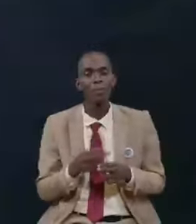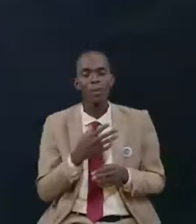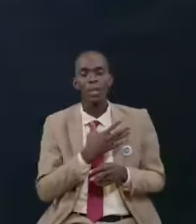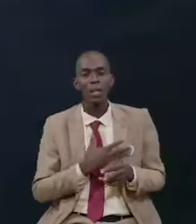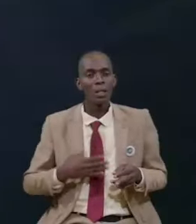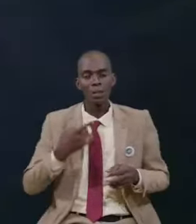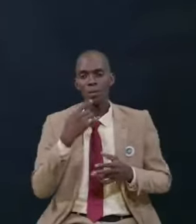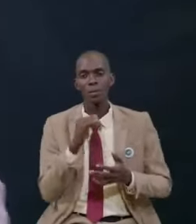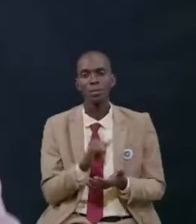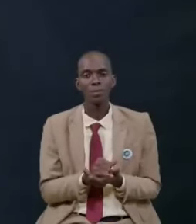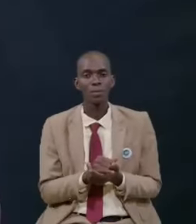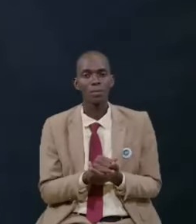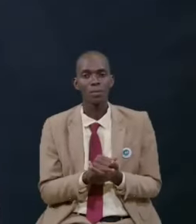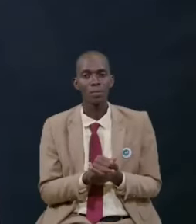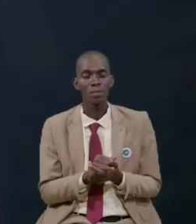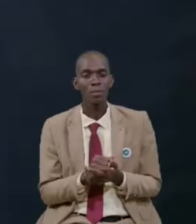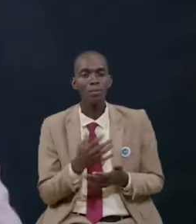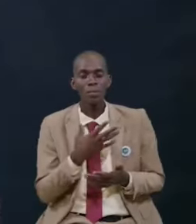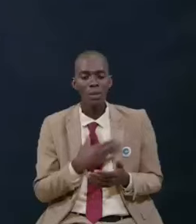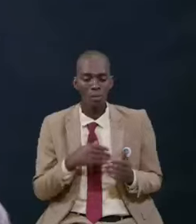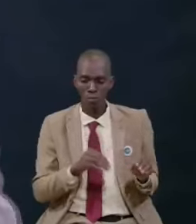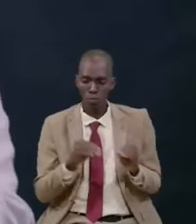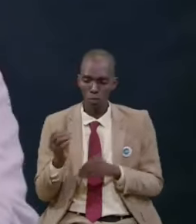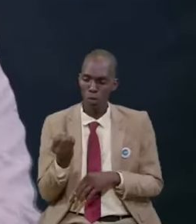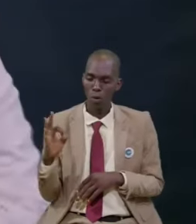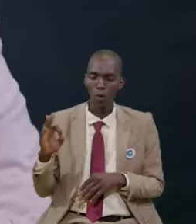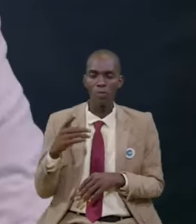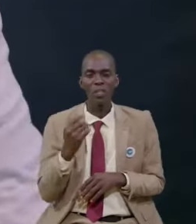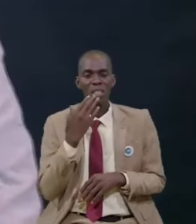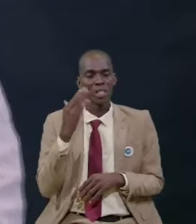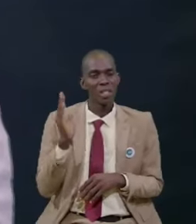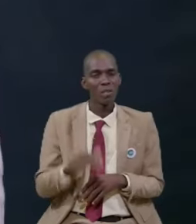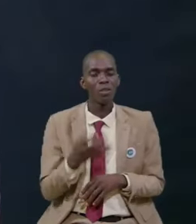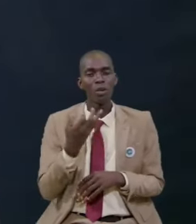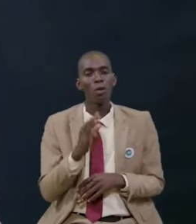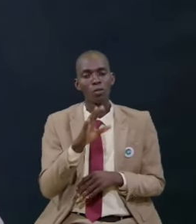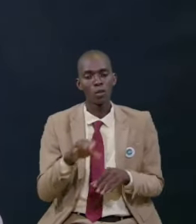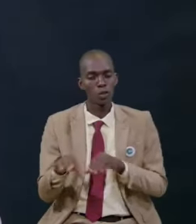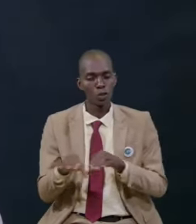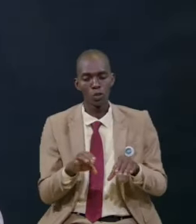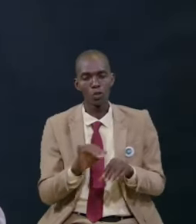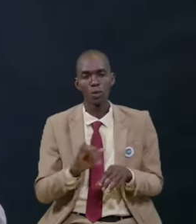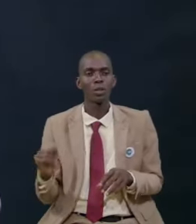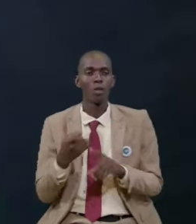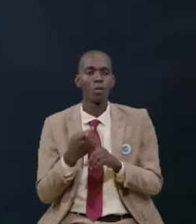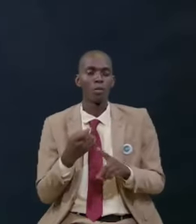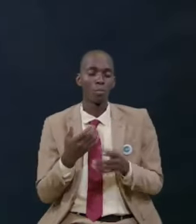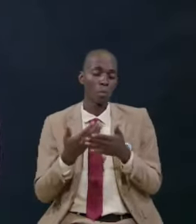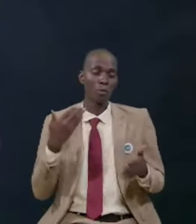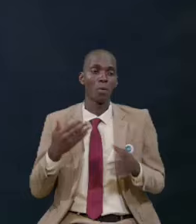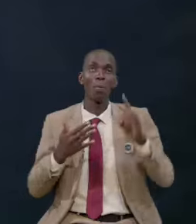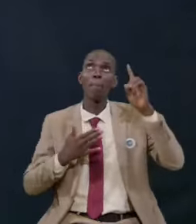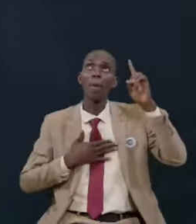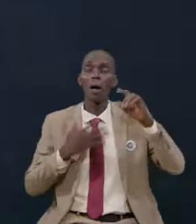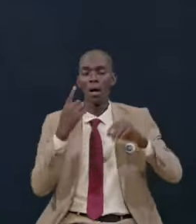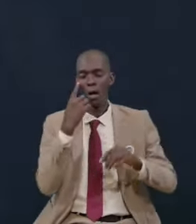but put away the evil of your doings from before mine eyes. Cease to